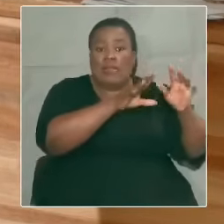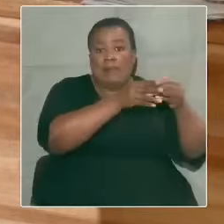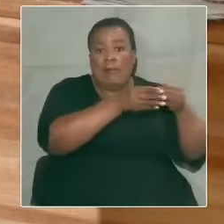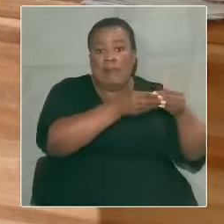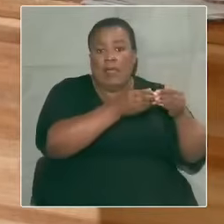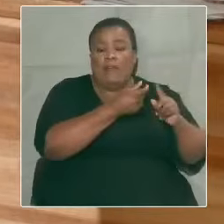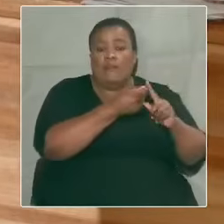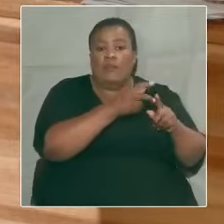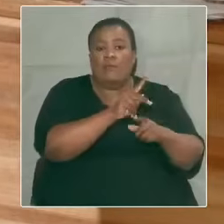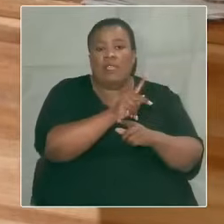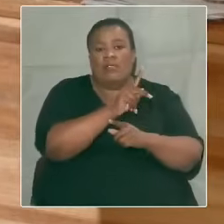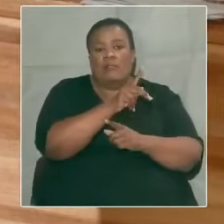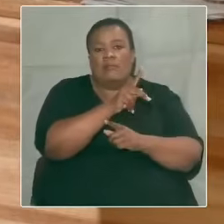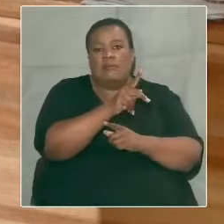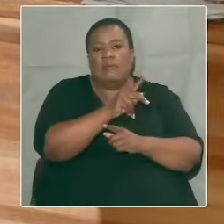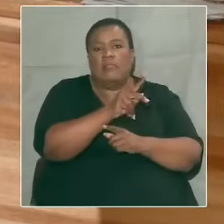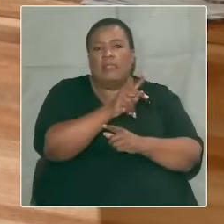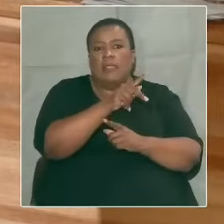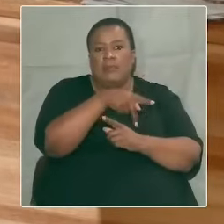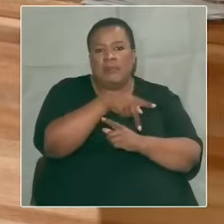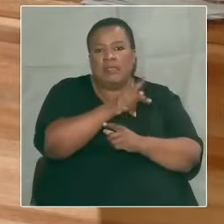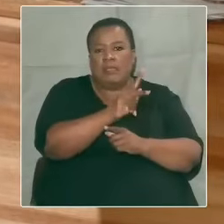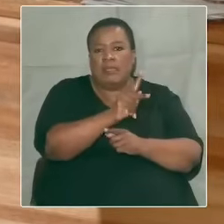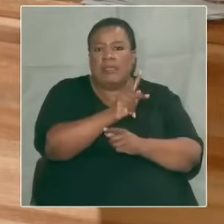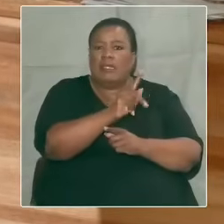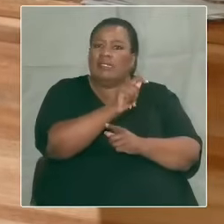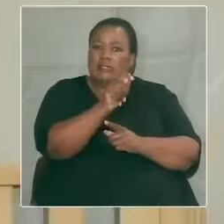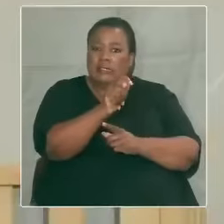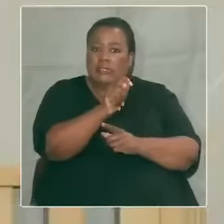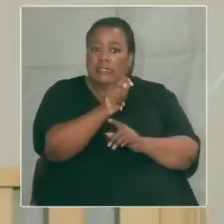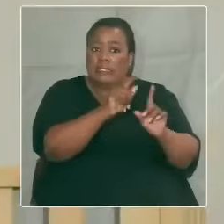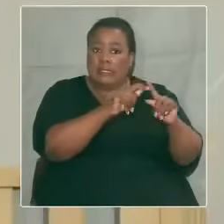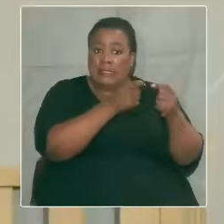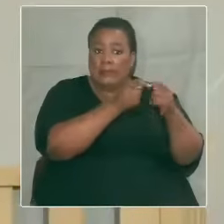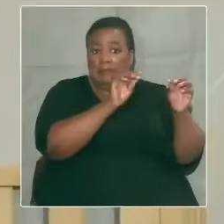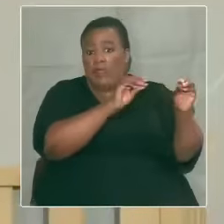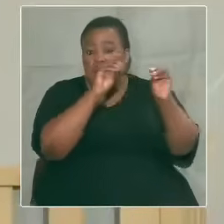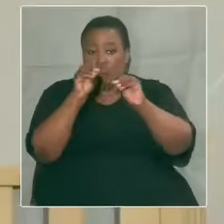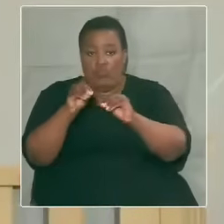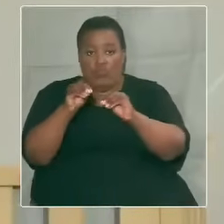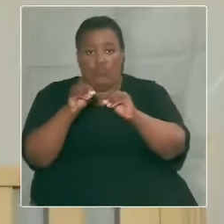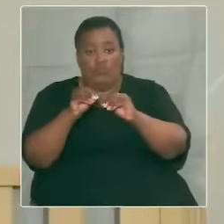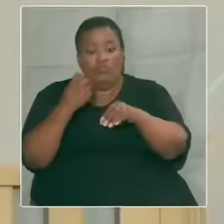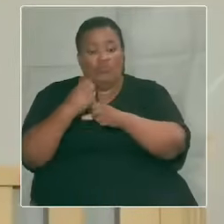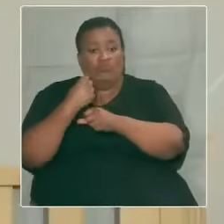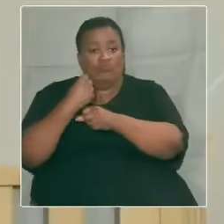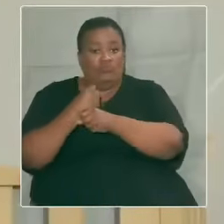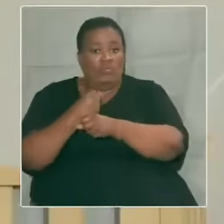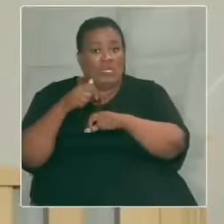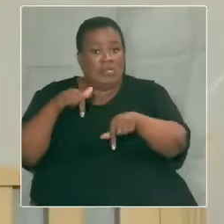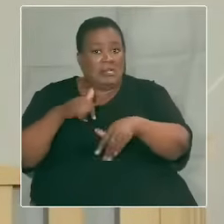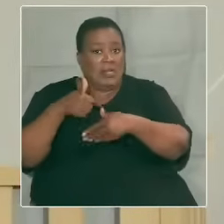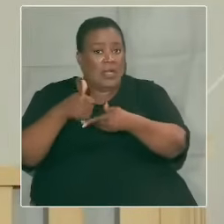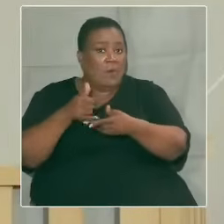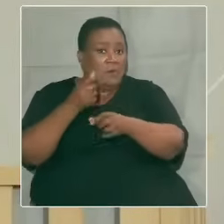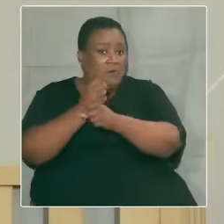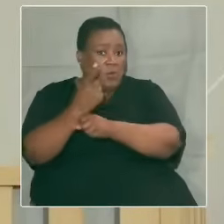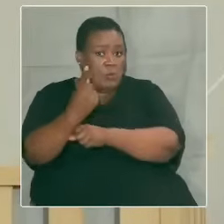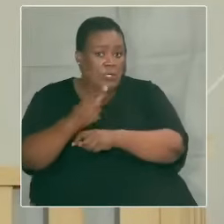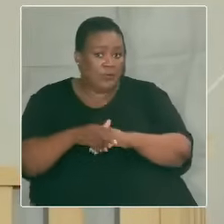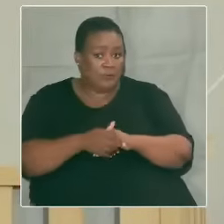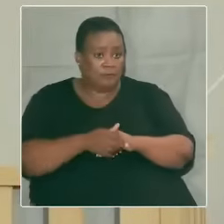members. That's the point you make in the last sentence of that paragraph. That is correct, Commissioner,